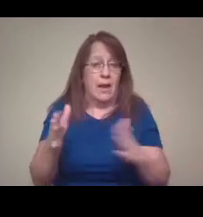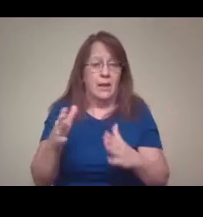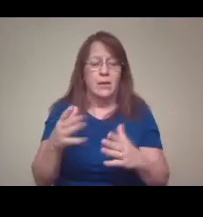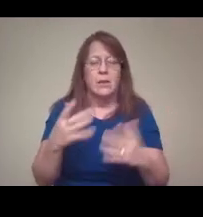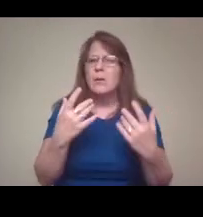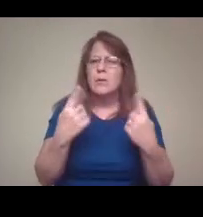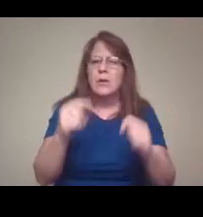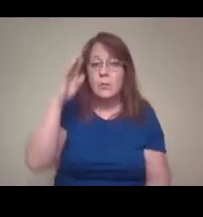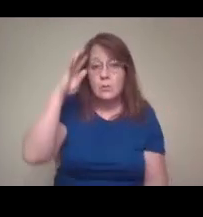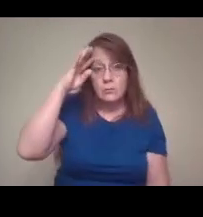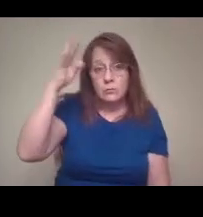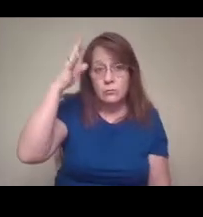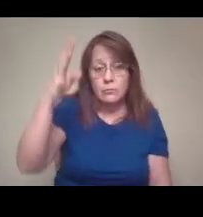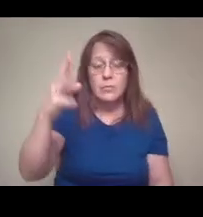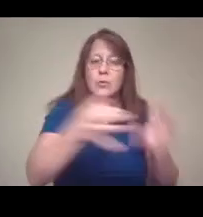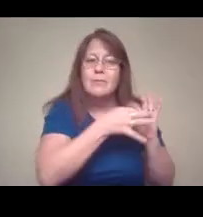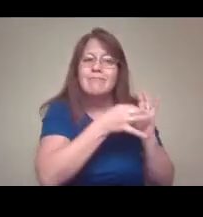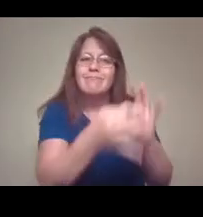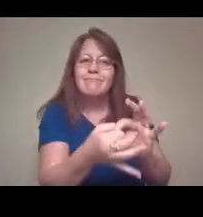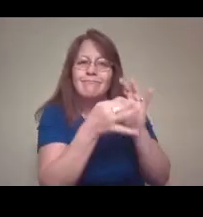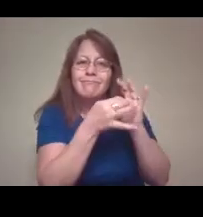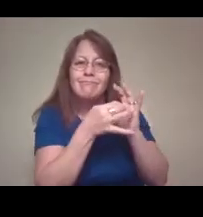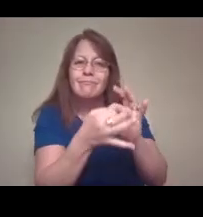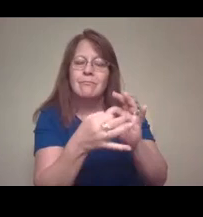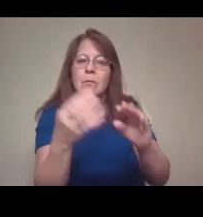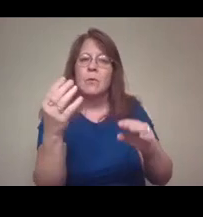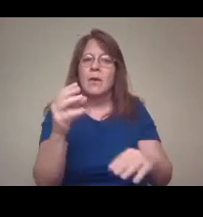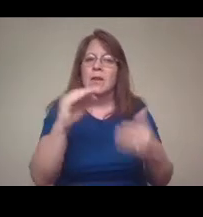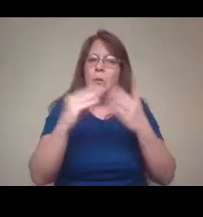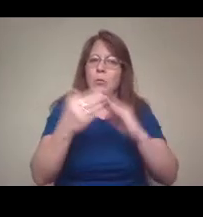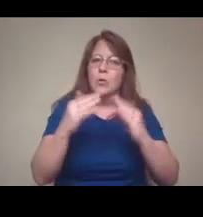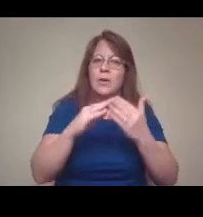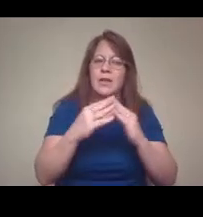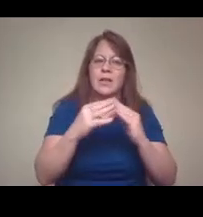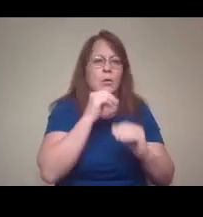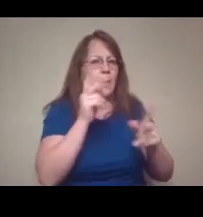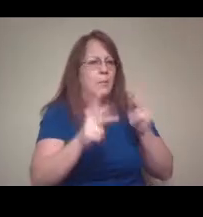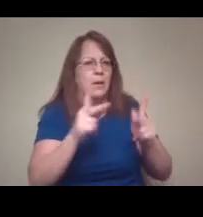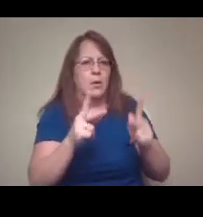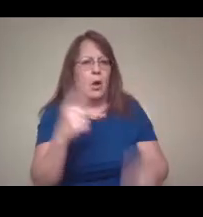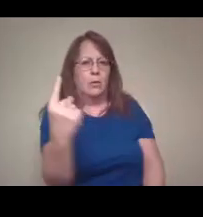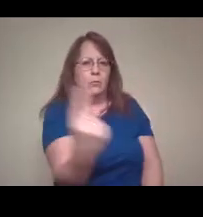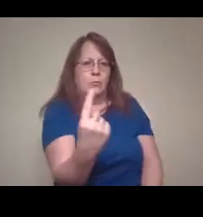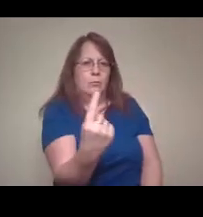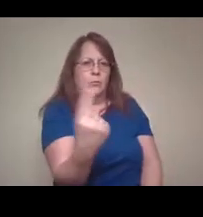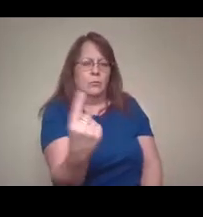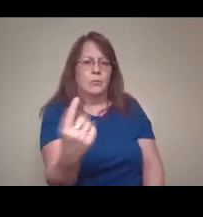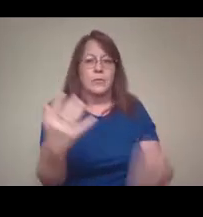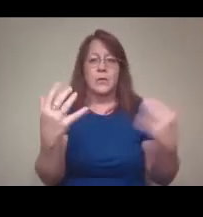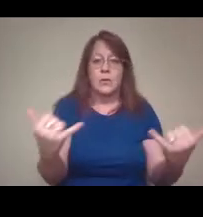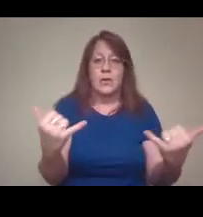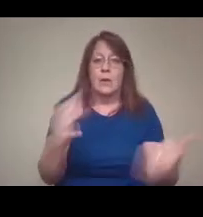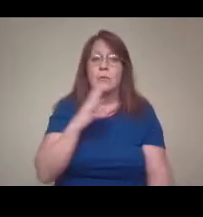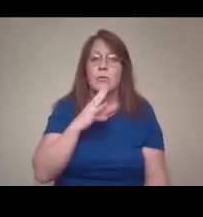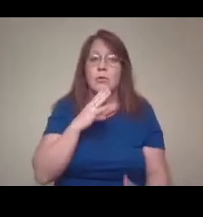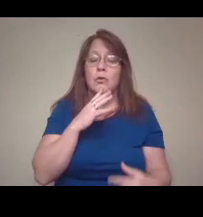to increase connectedness in the community and really reduce social isolation. But now I want to talk more about the Communities That